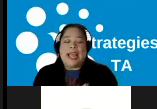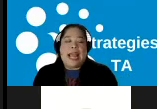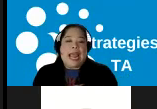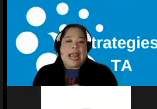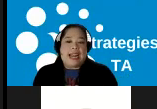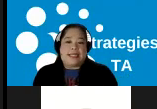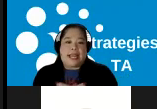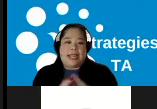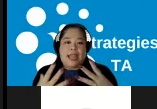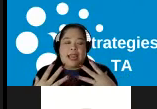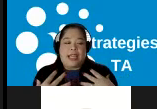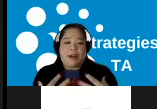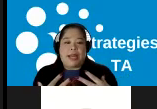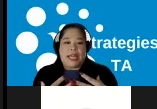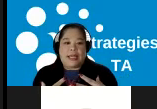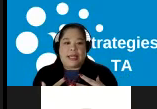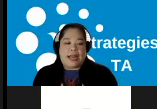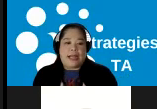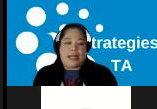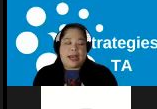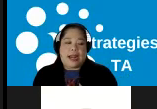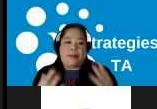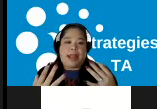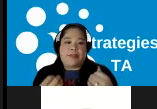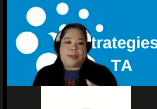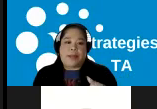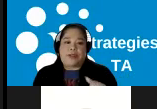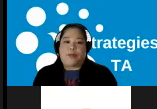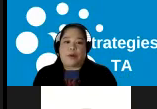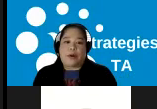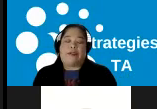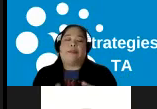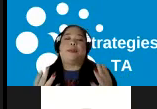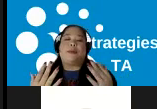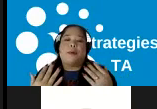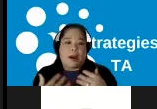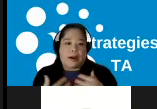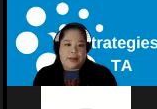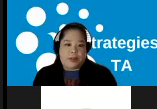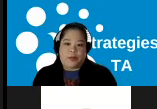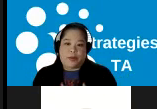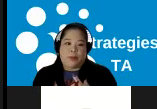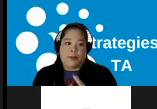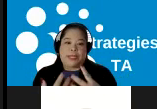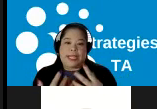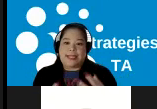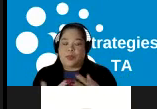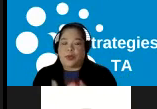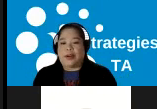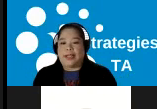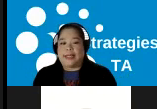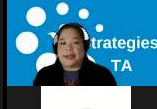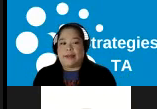baby? And it's like, I think that how do we have a space for families who are in those vulnerable